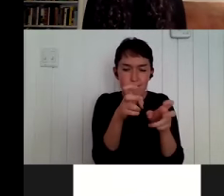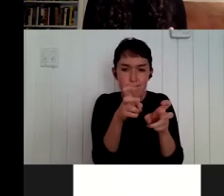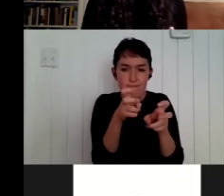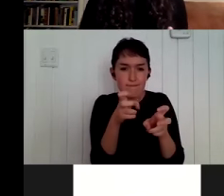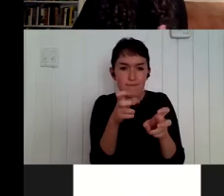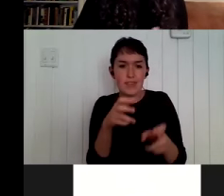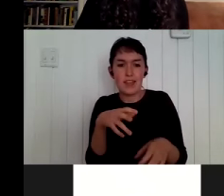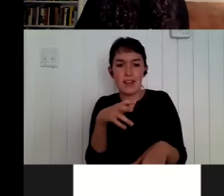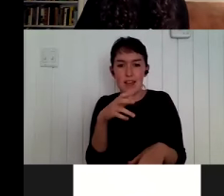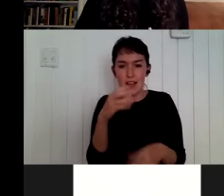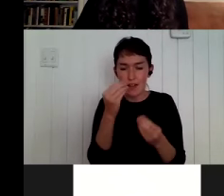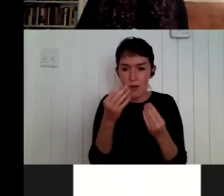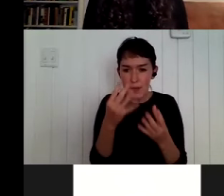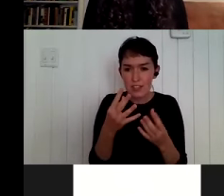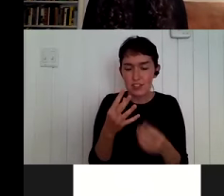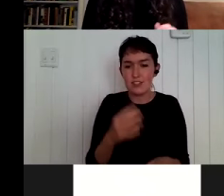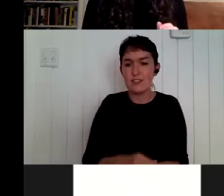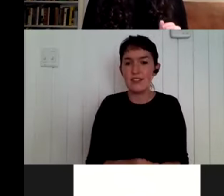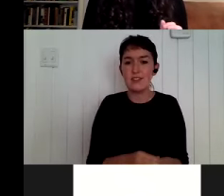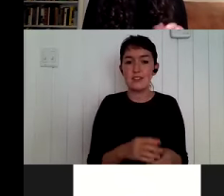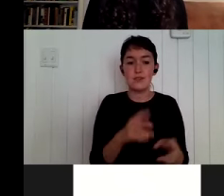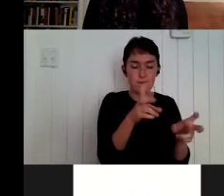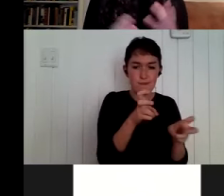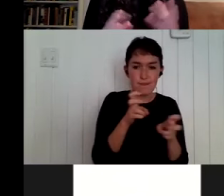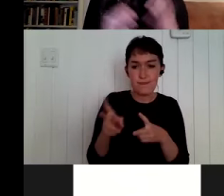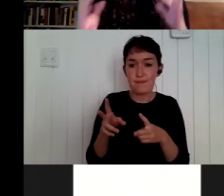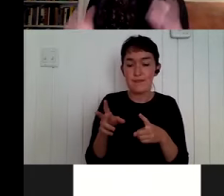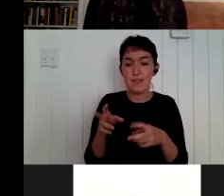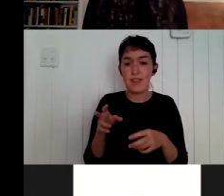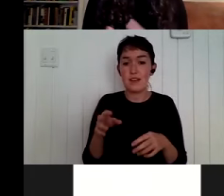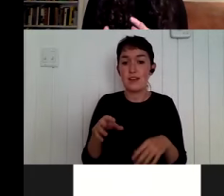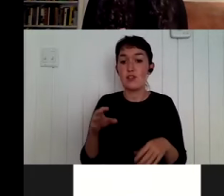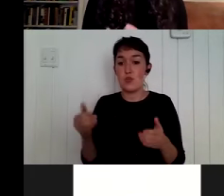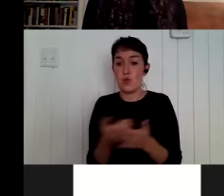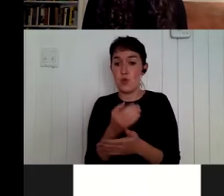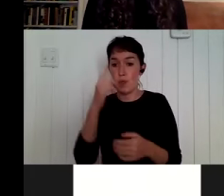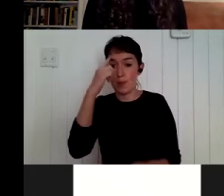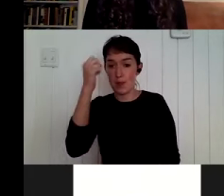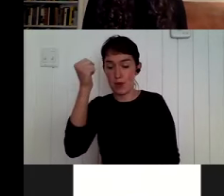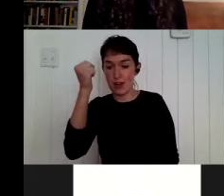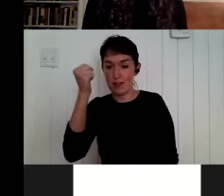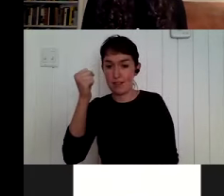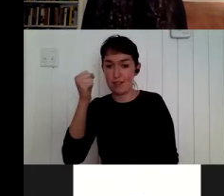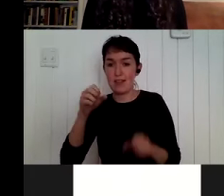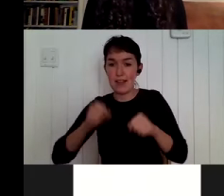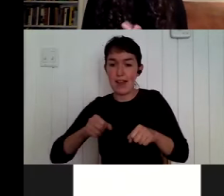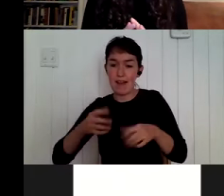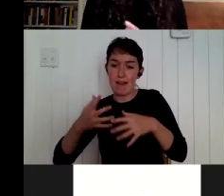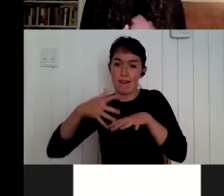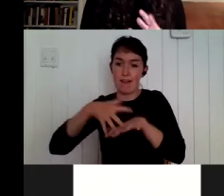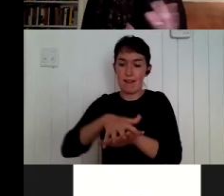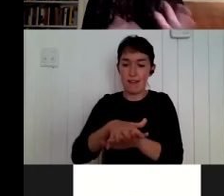memory trace so that the new memory can be incorporated into existing memory stores